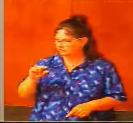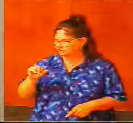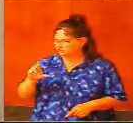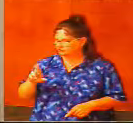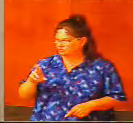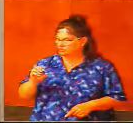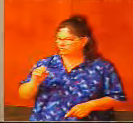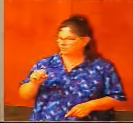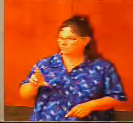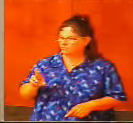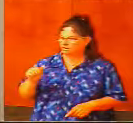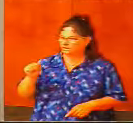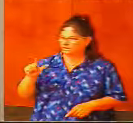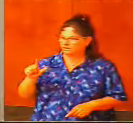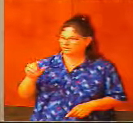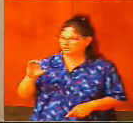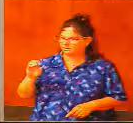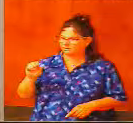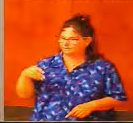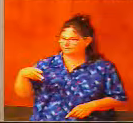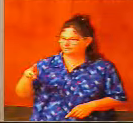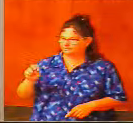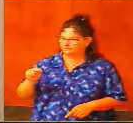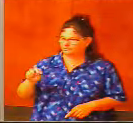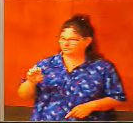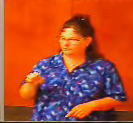more modern times.